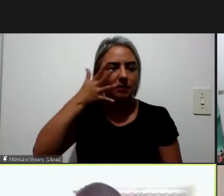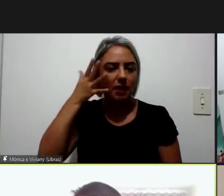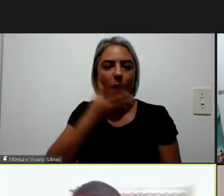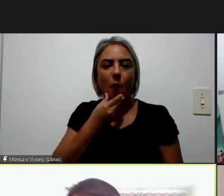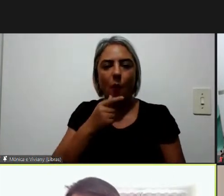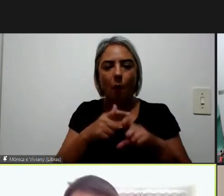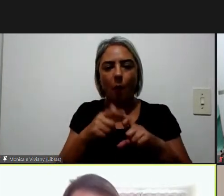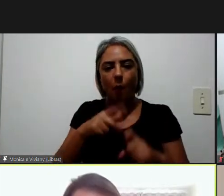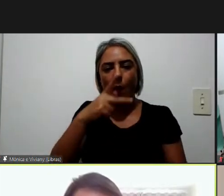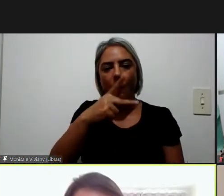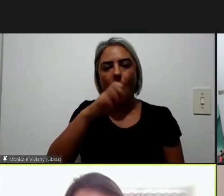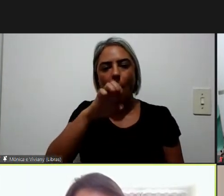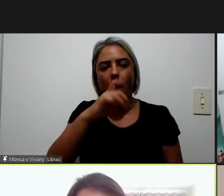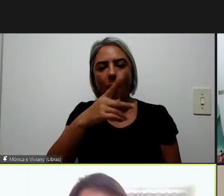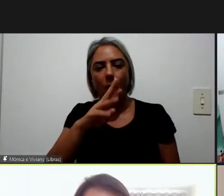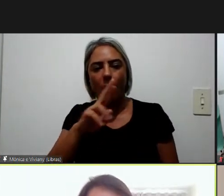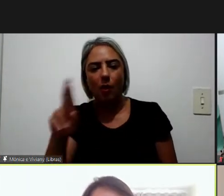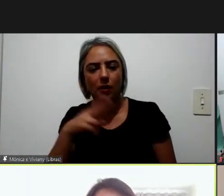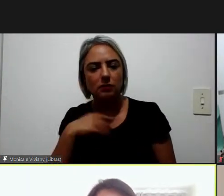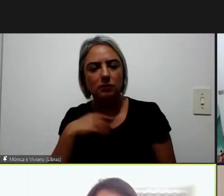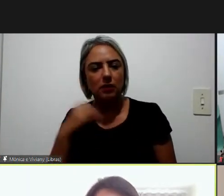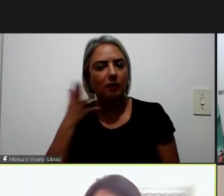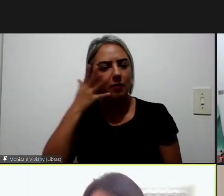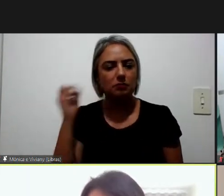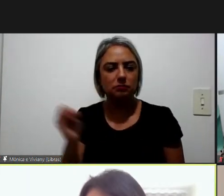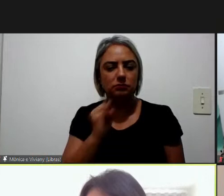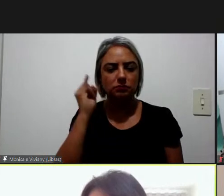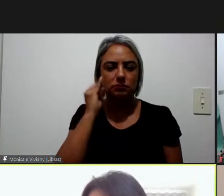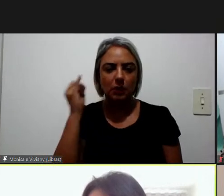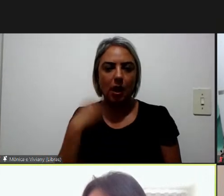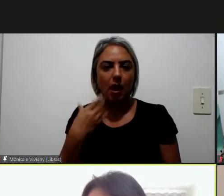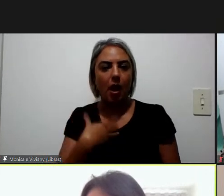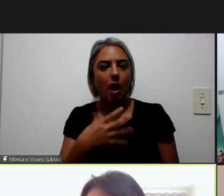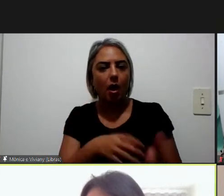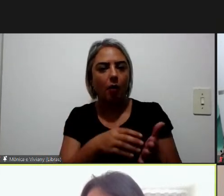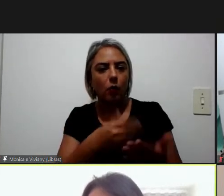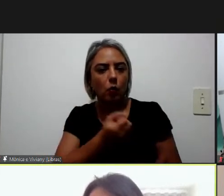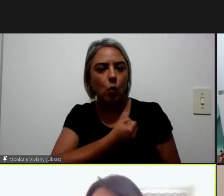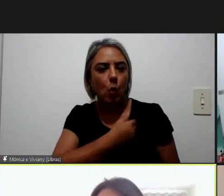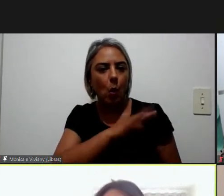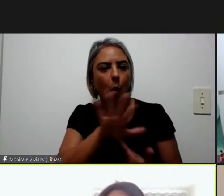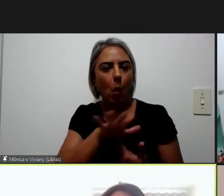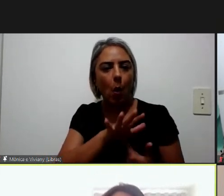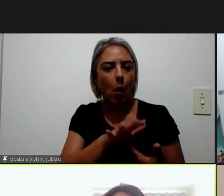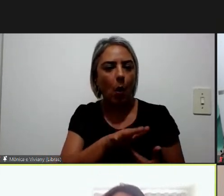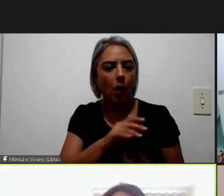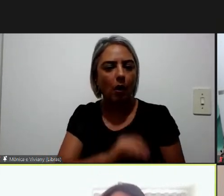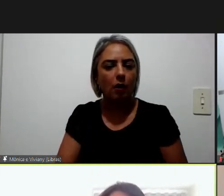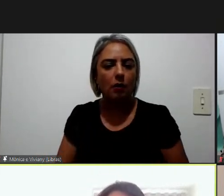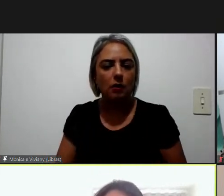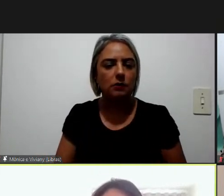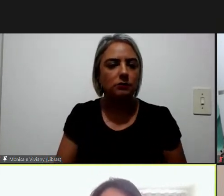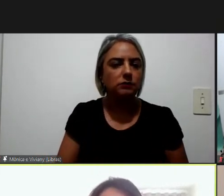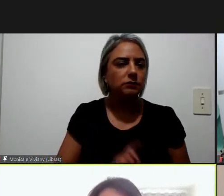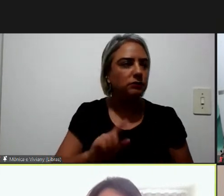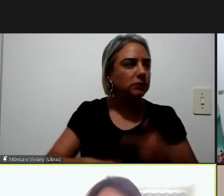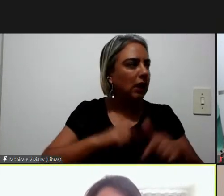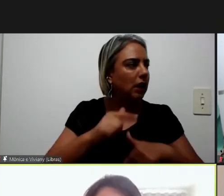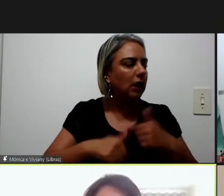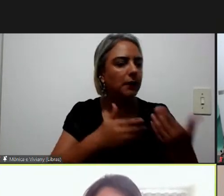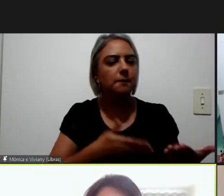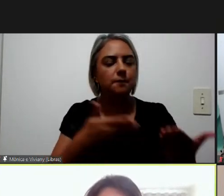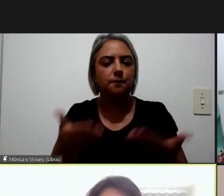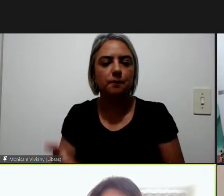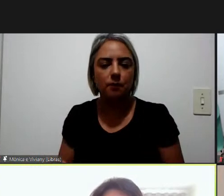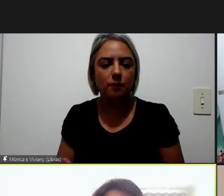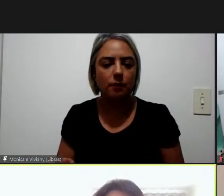for his speech, which was very important, the data that you shared. And this is it. I